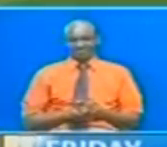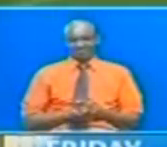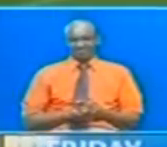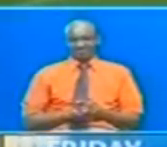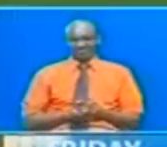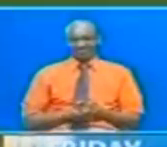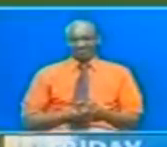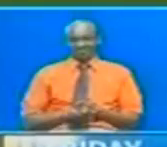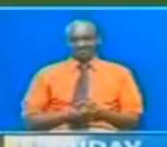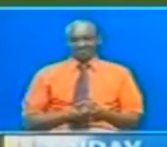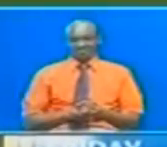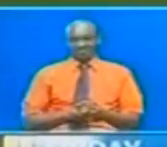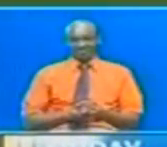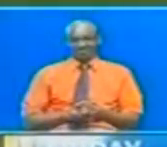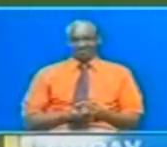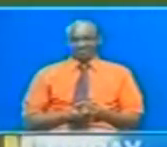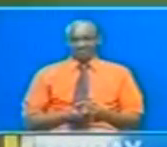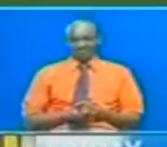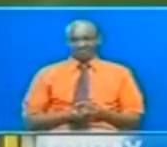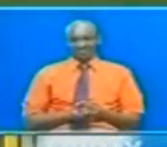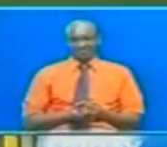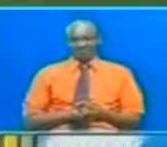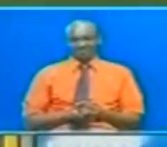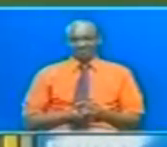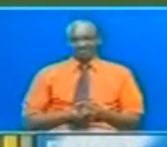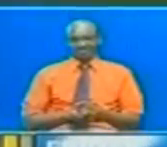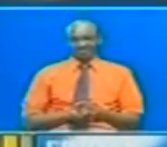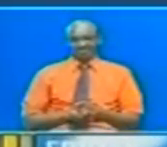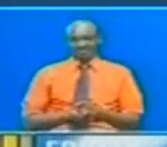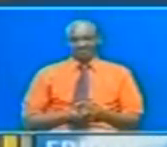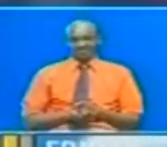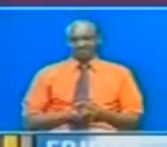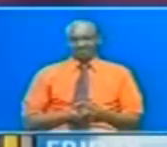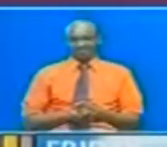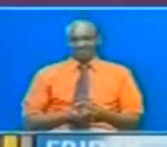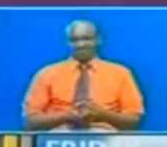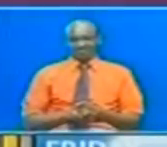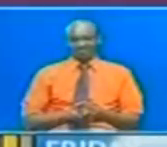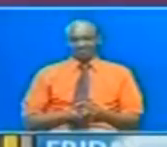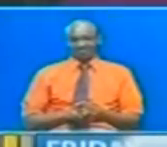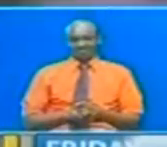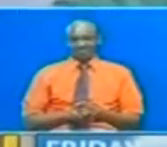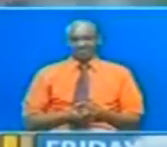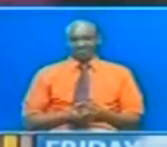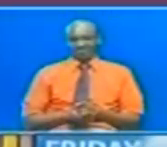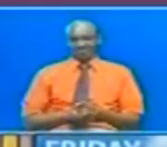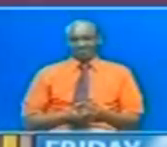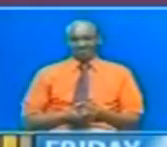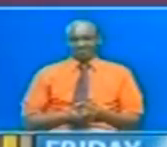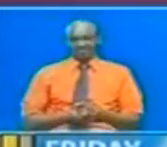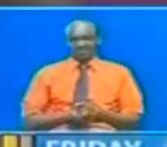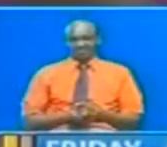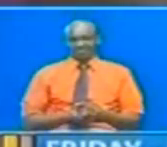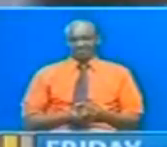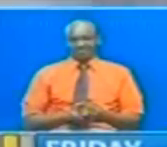there. And Senegal have scored the first goal of the 2002 World Cup. After half an